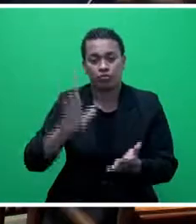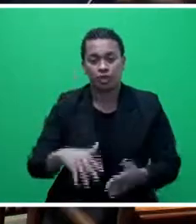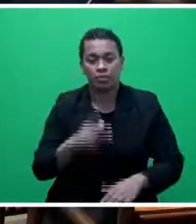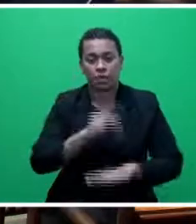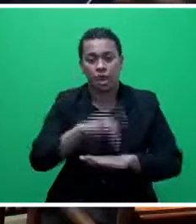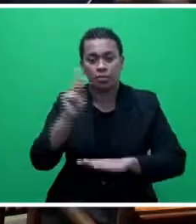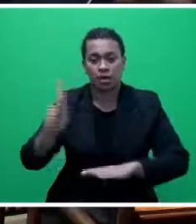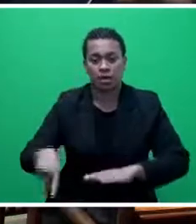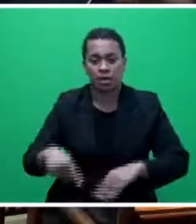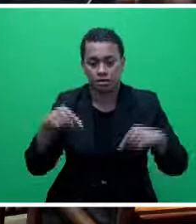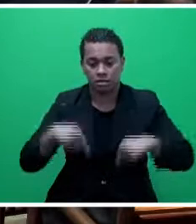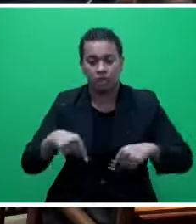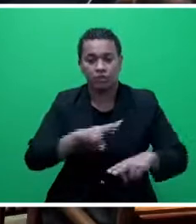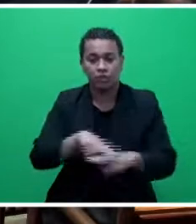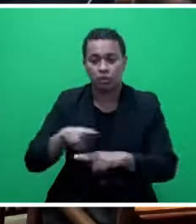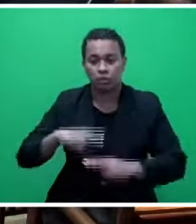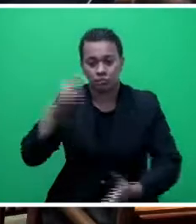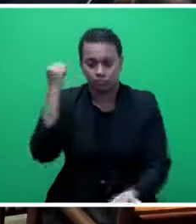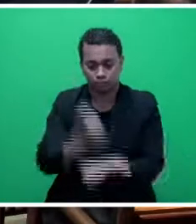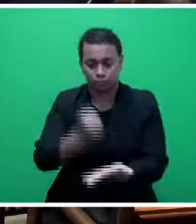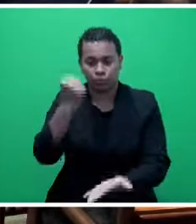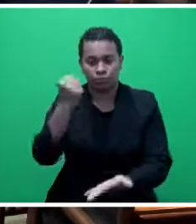Fiji.